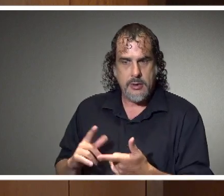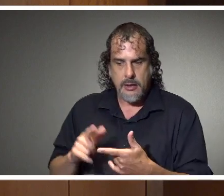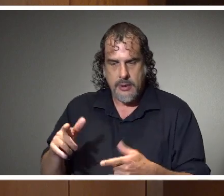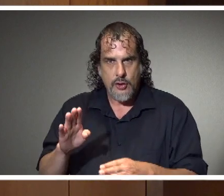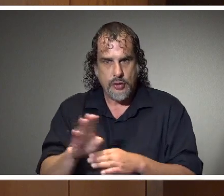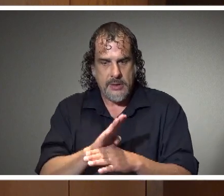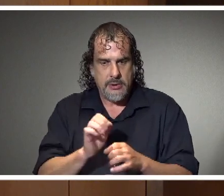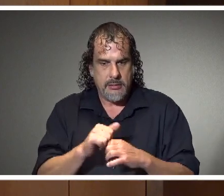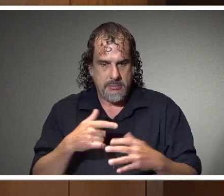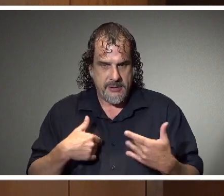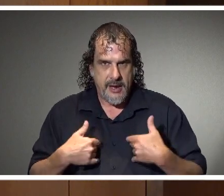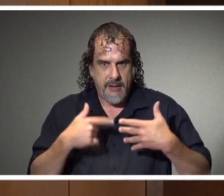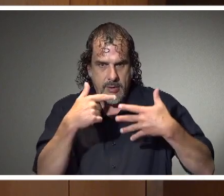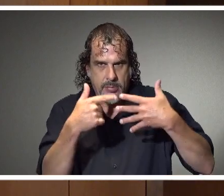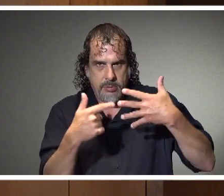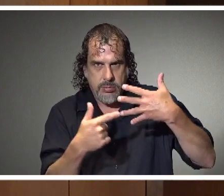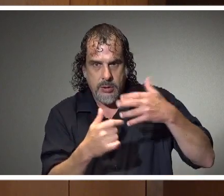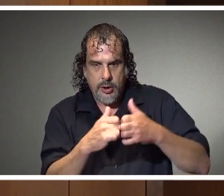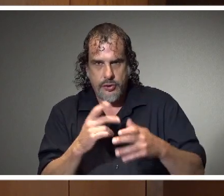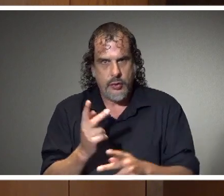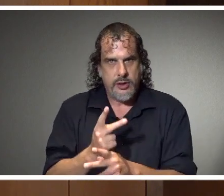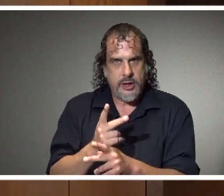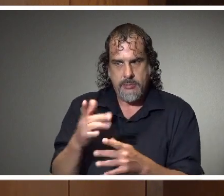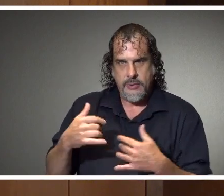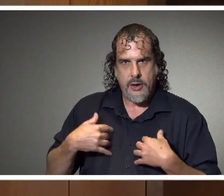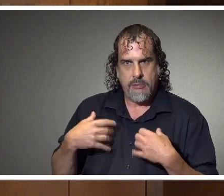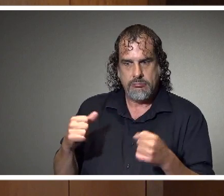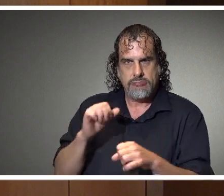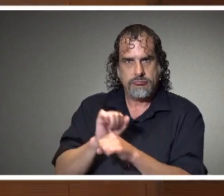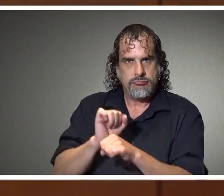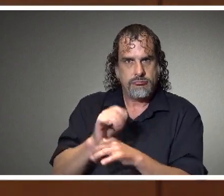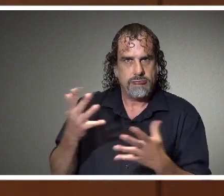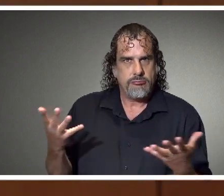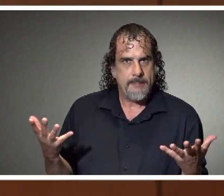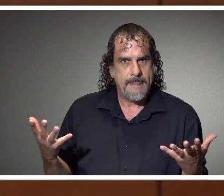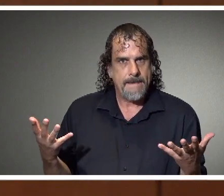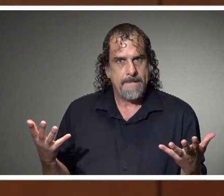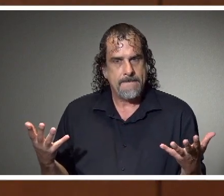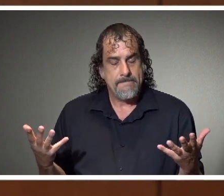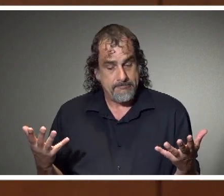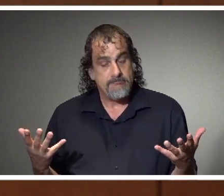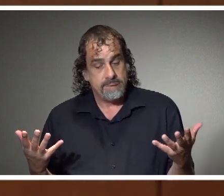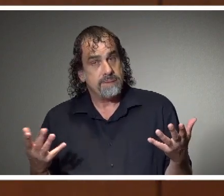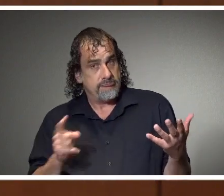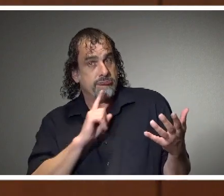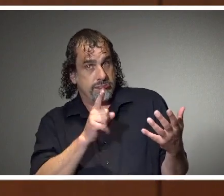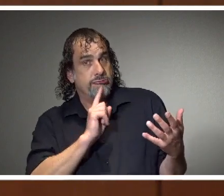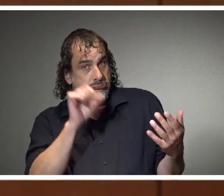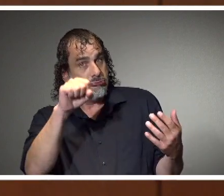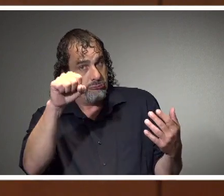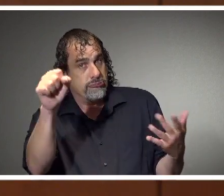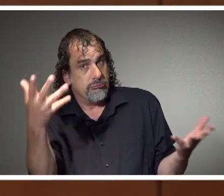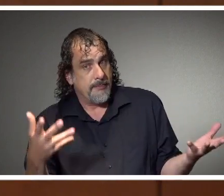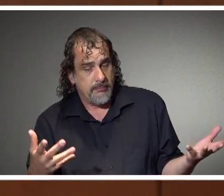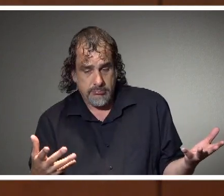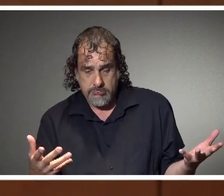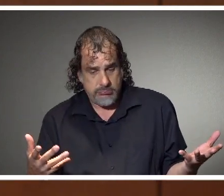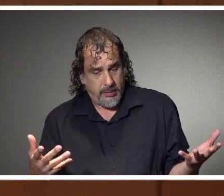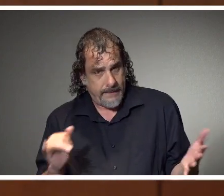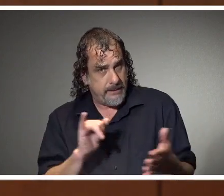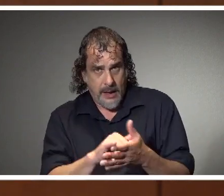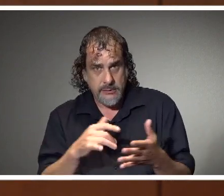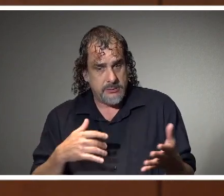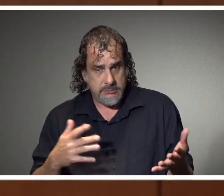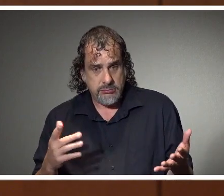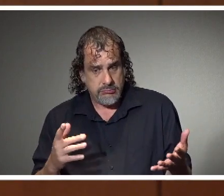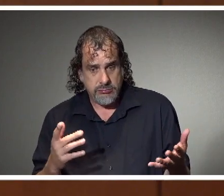have to follow to keep their employees healthy? Yeah, oh, absolutely. There's no question